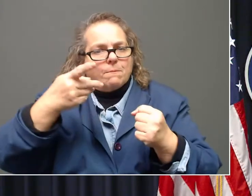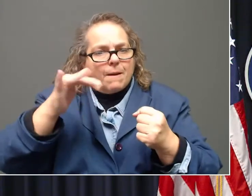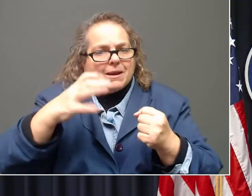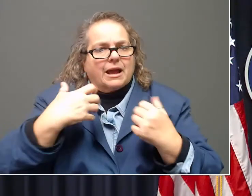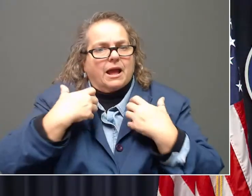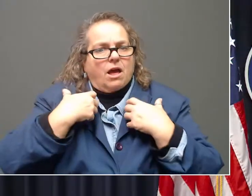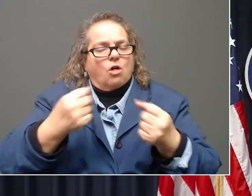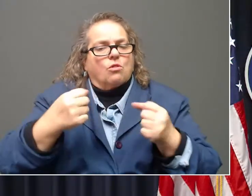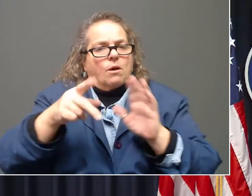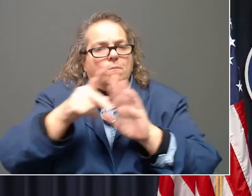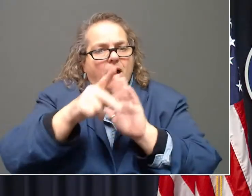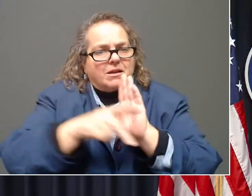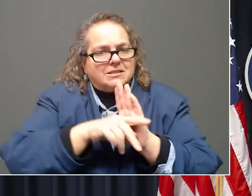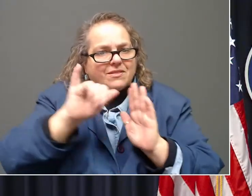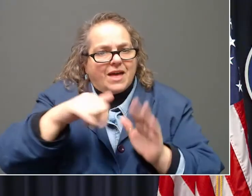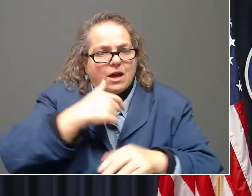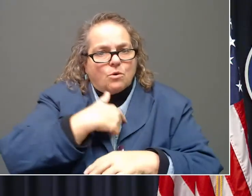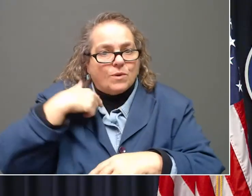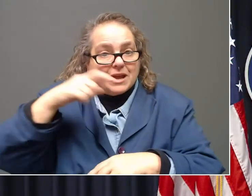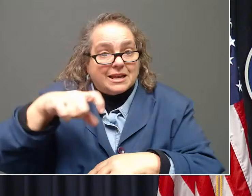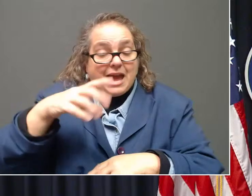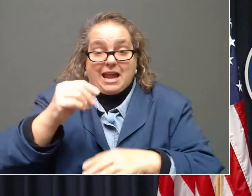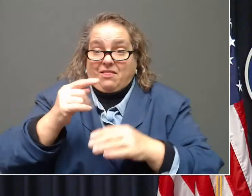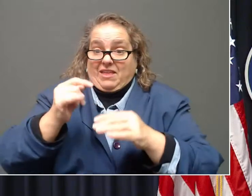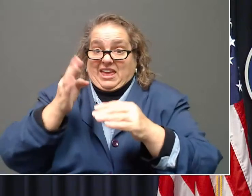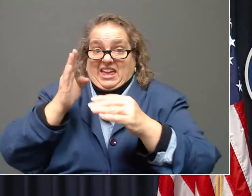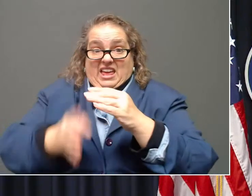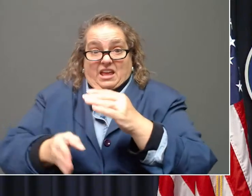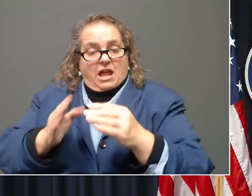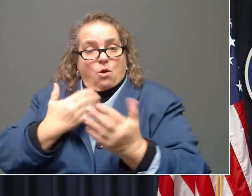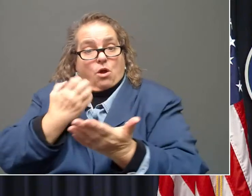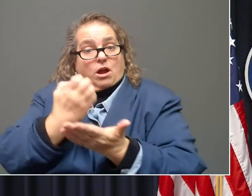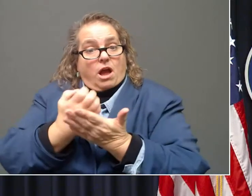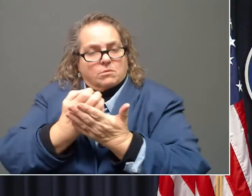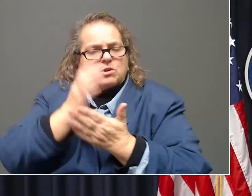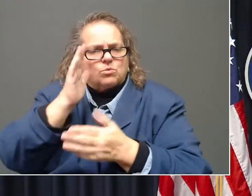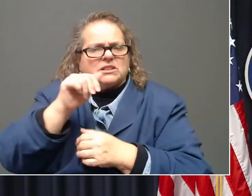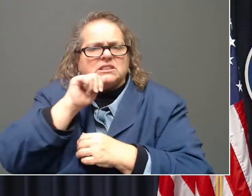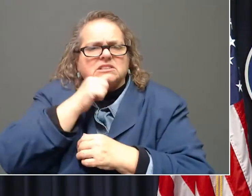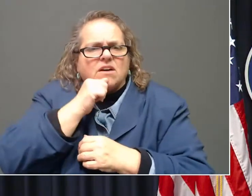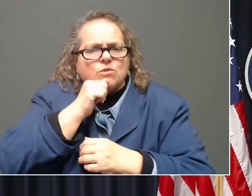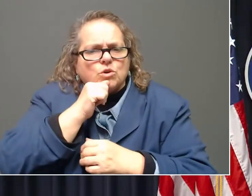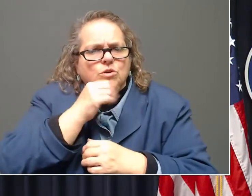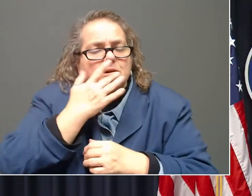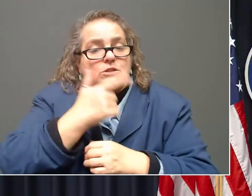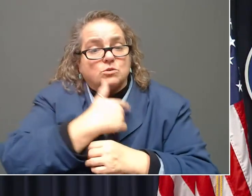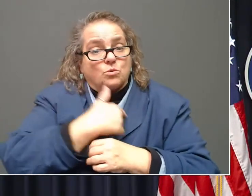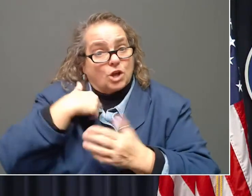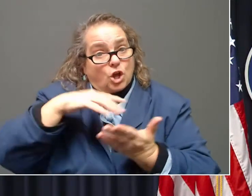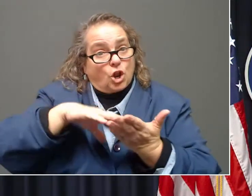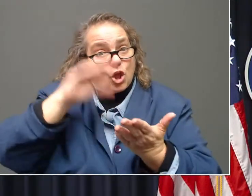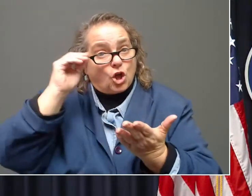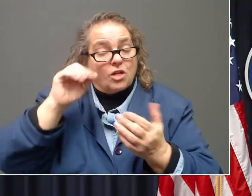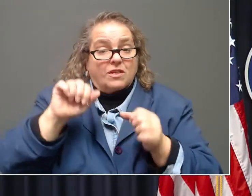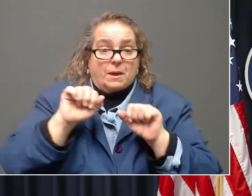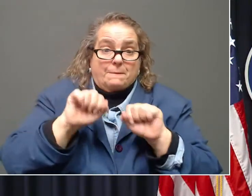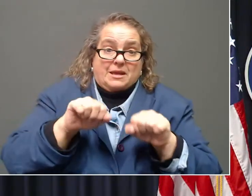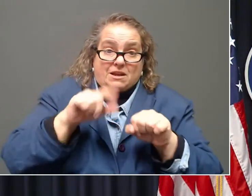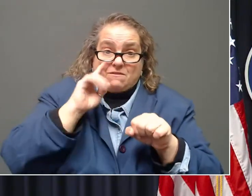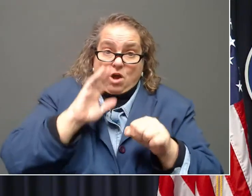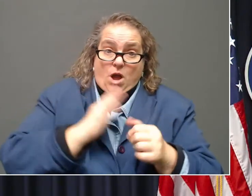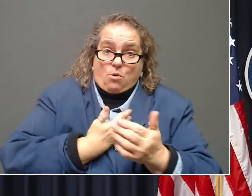community, again, sending us information each and every day. It'd be really hard to do in a system that is